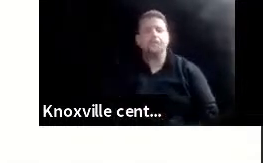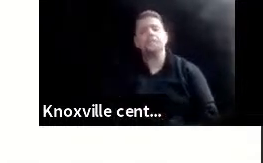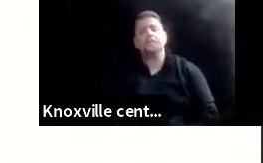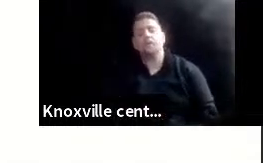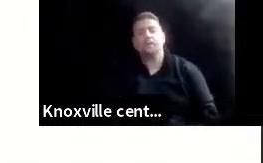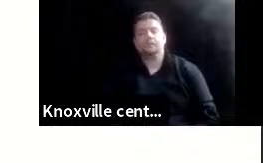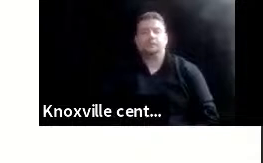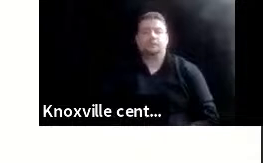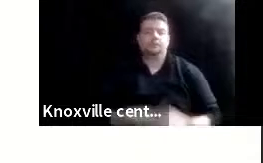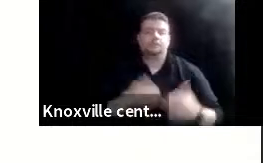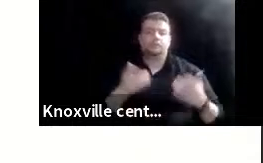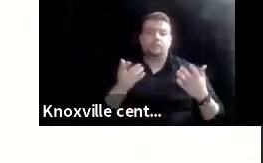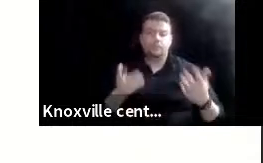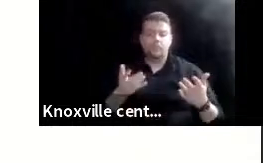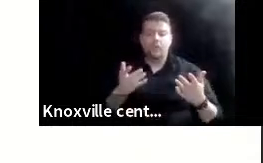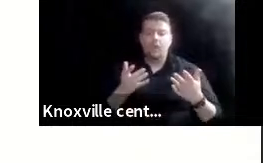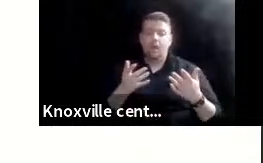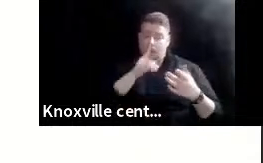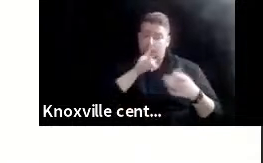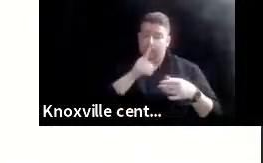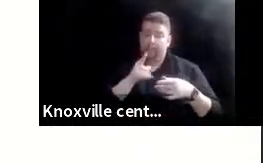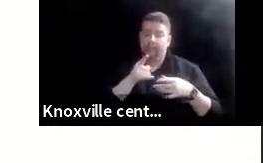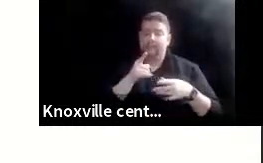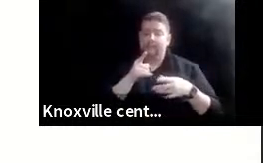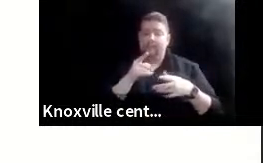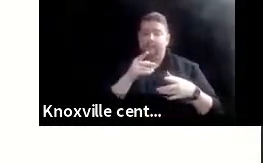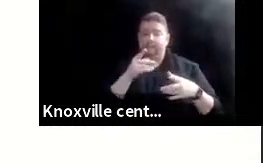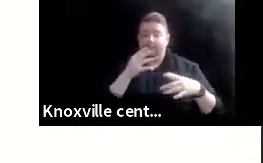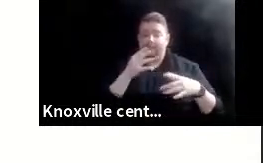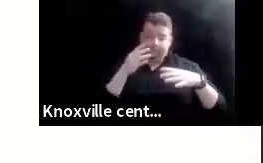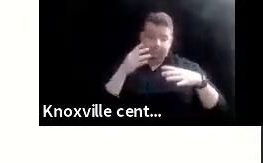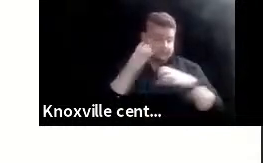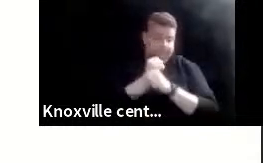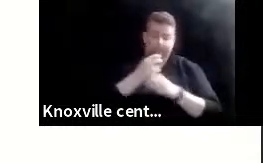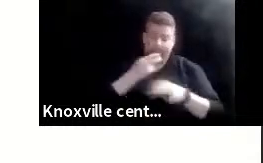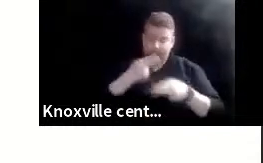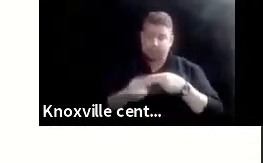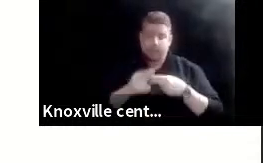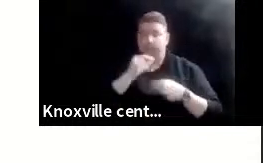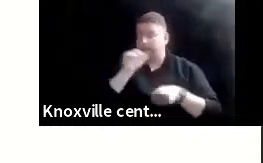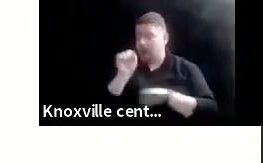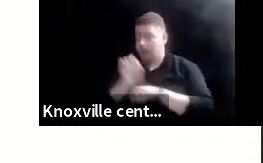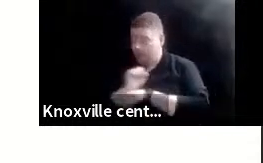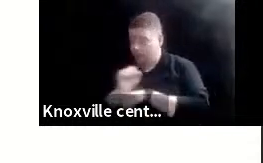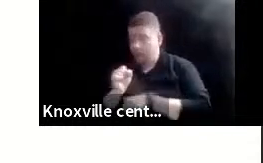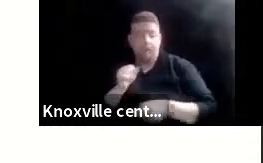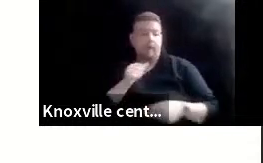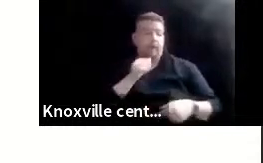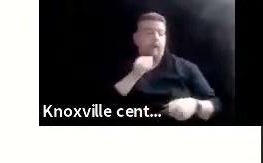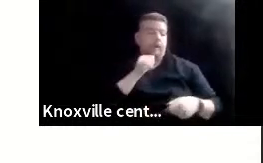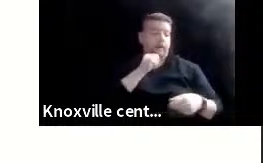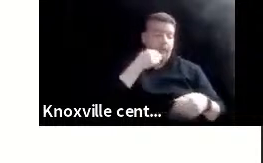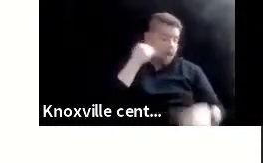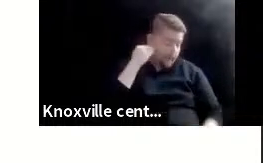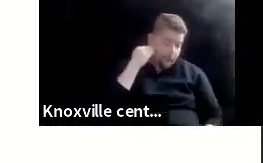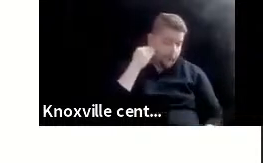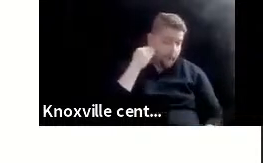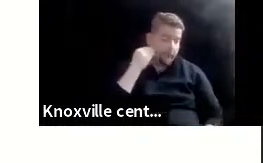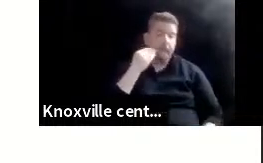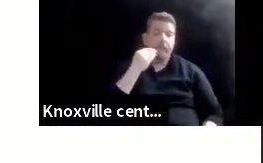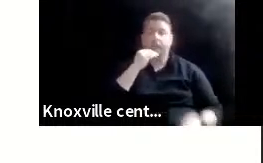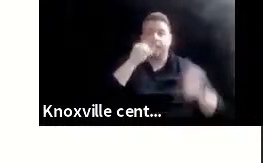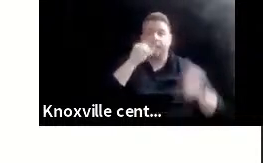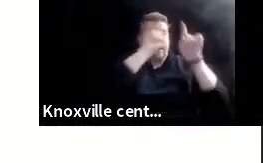So in short, they weren't at home, they weren't at work, they aren't at any of